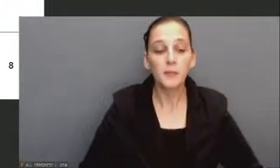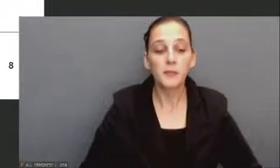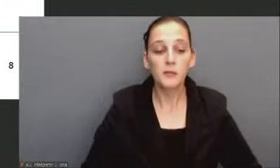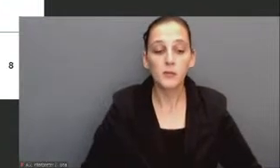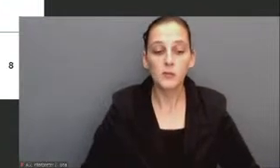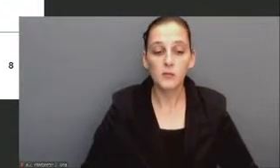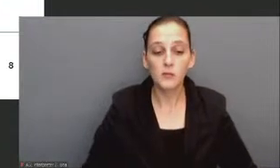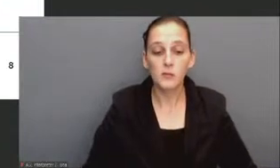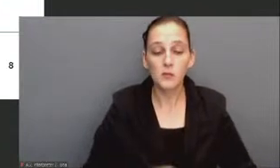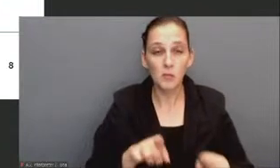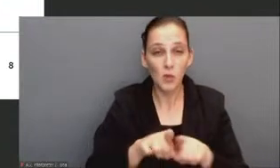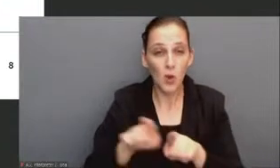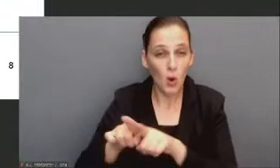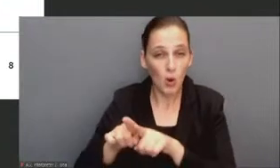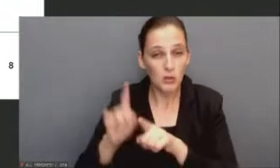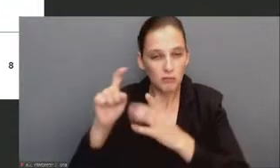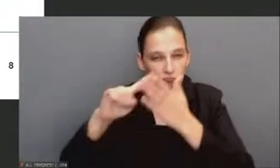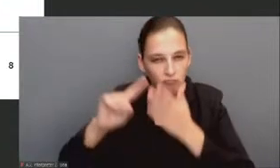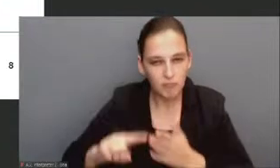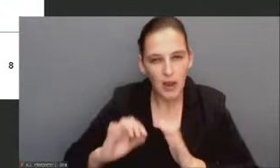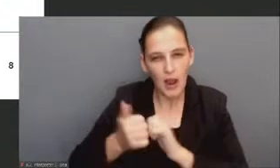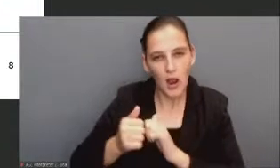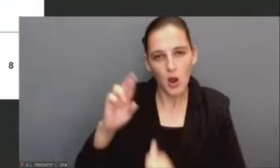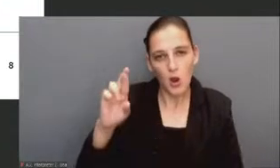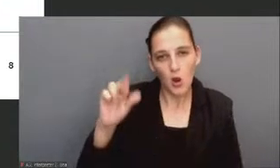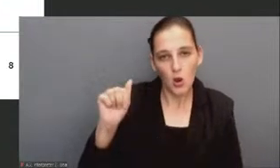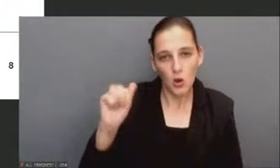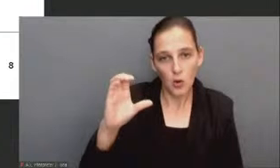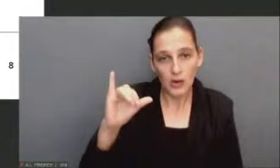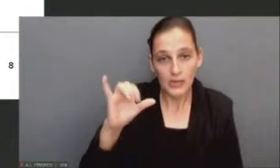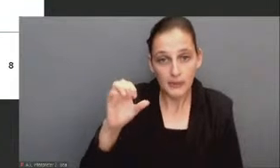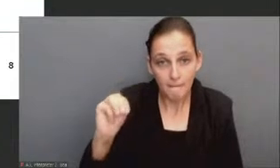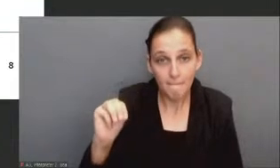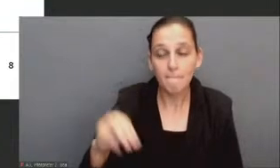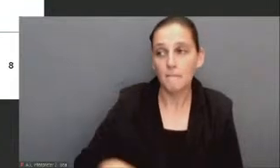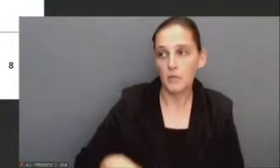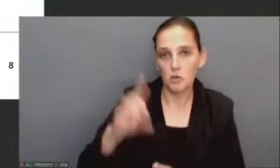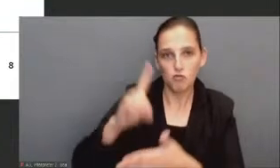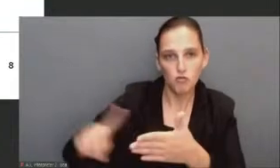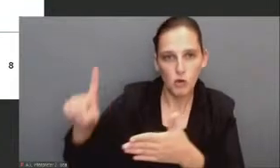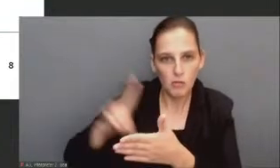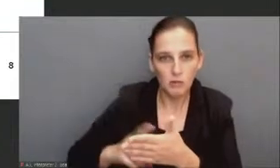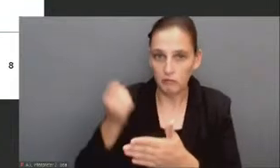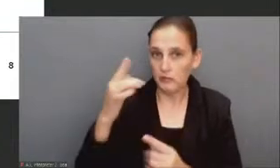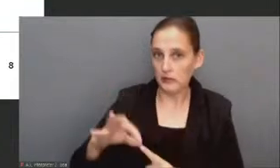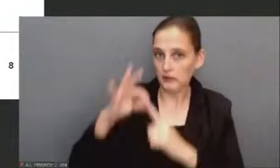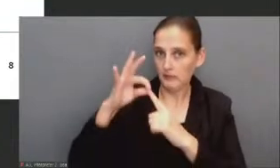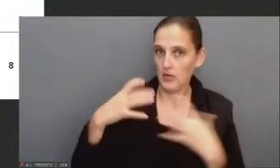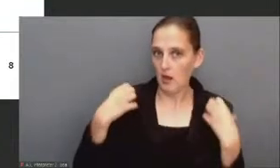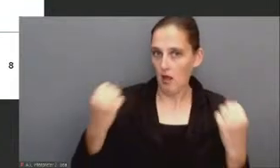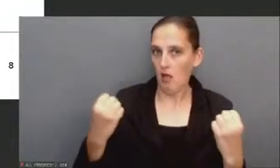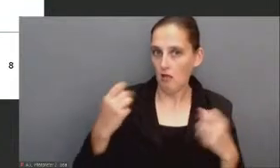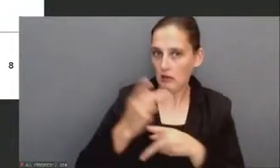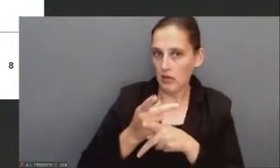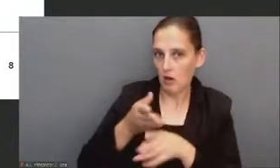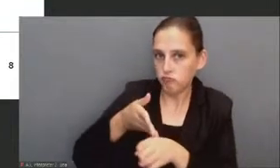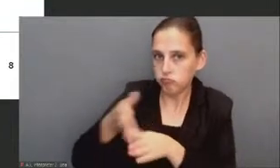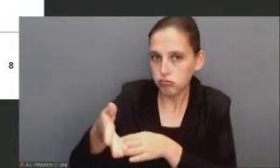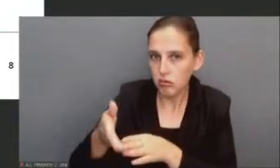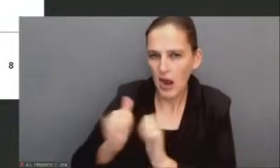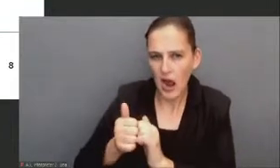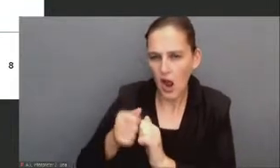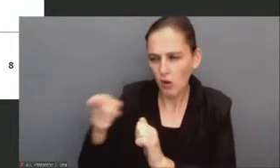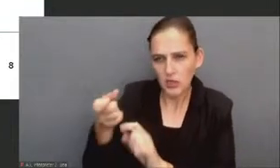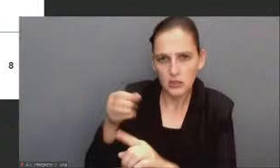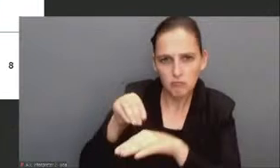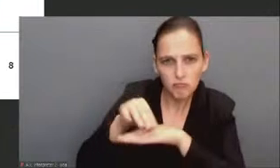discrimination, especially within the healthcare system, impacts long COVID symptomatology, severity,